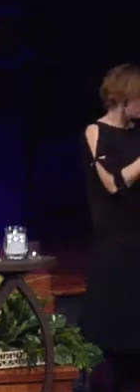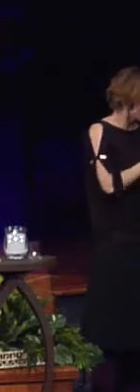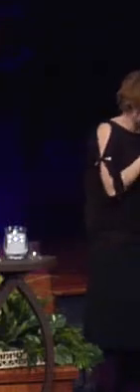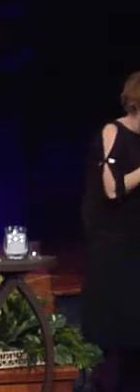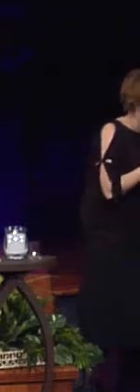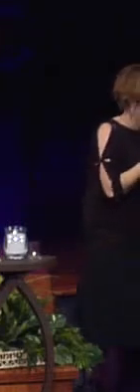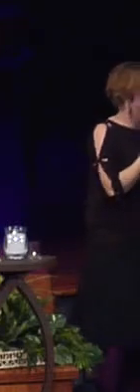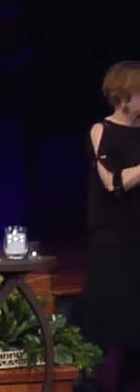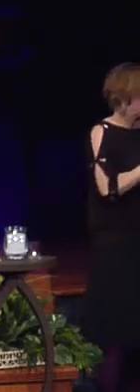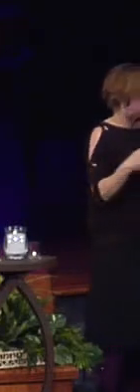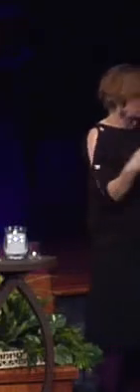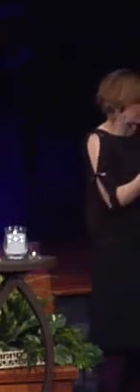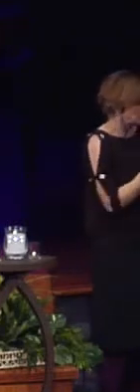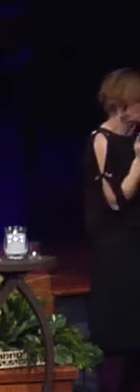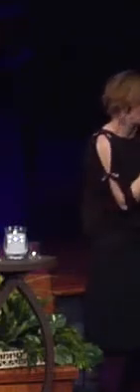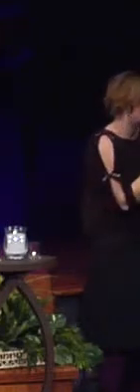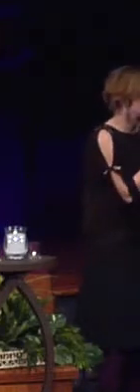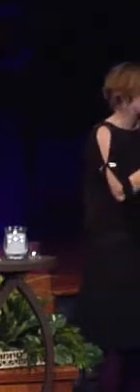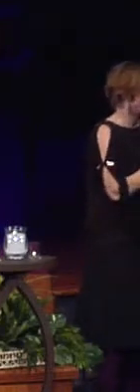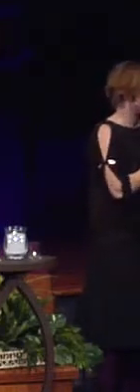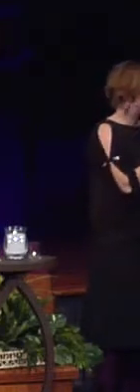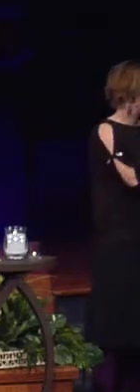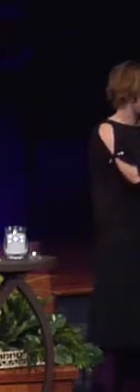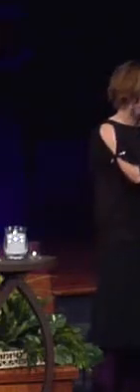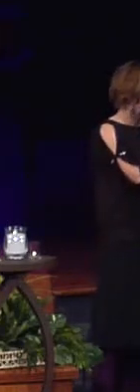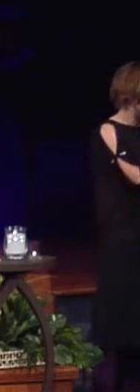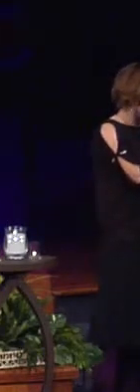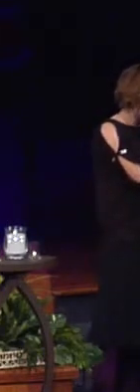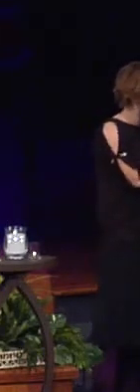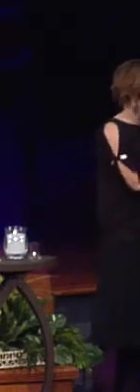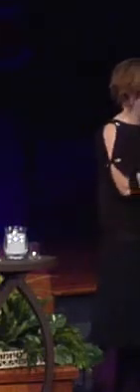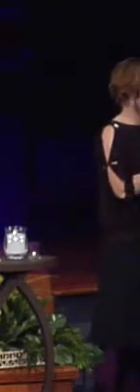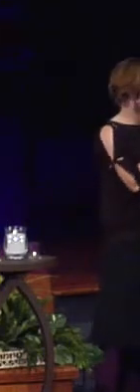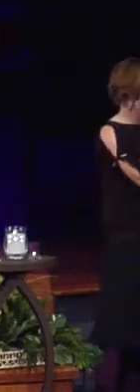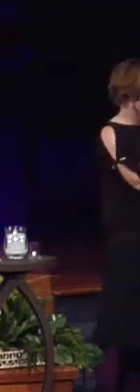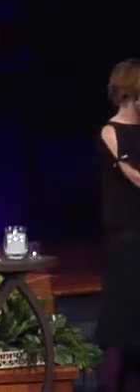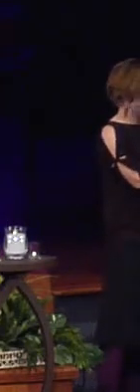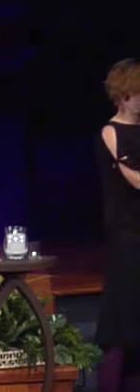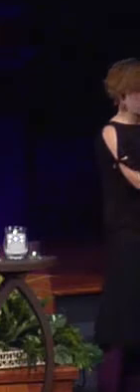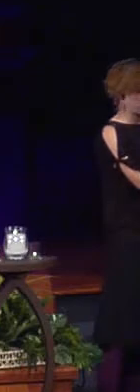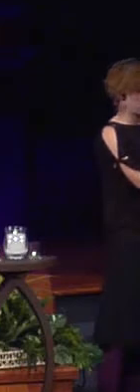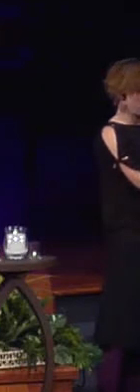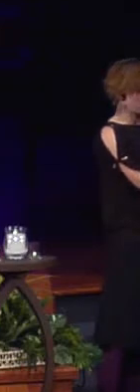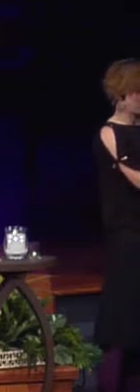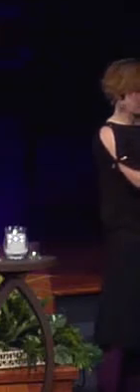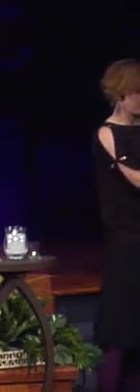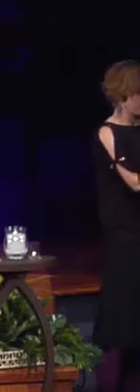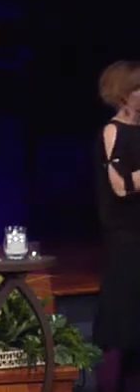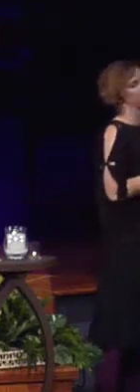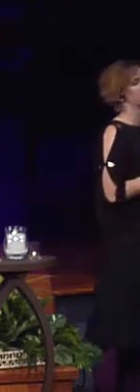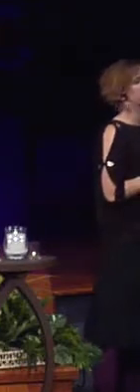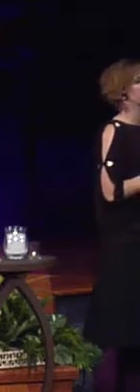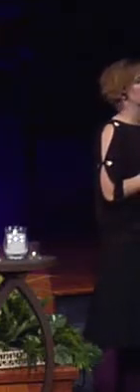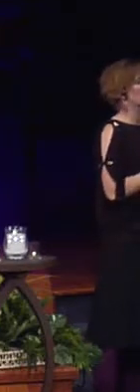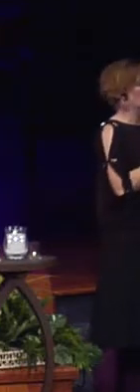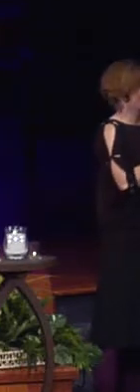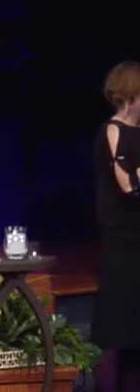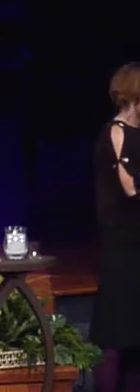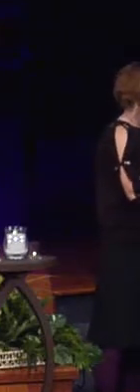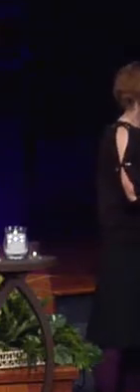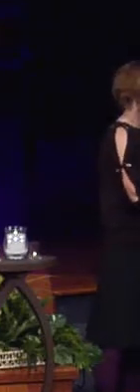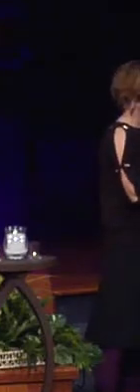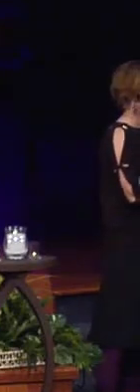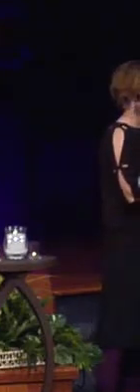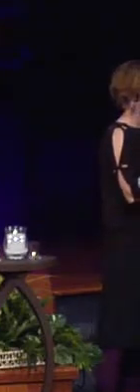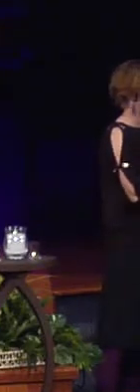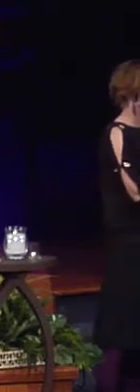Some of them were Hindus, some of them were Muslims. And one of the most powerful stories that it's told is not too long before Gandhi